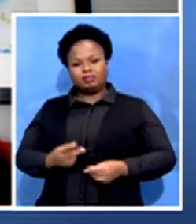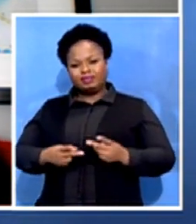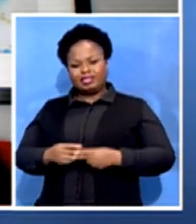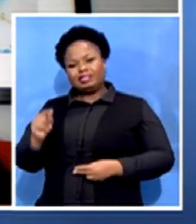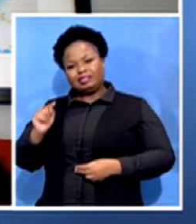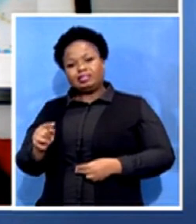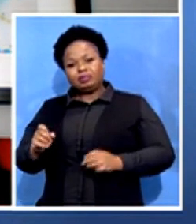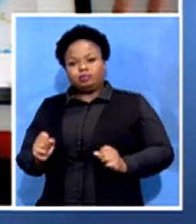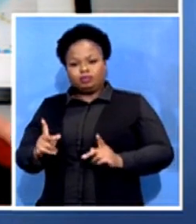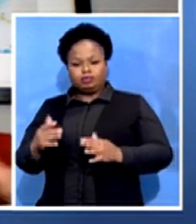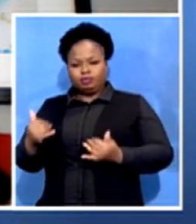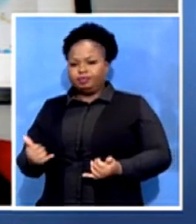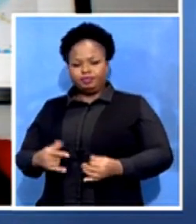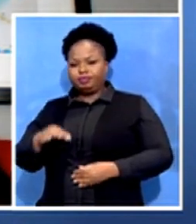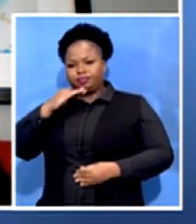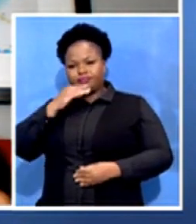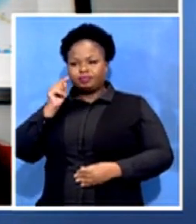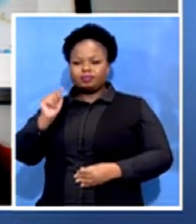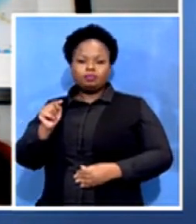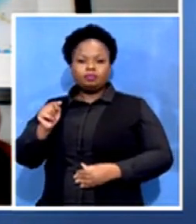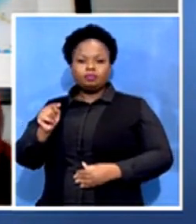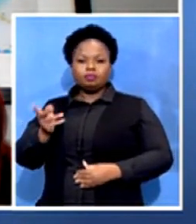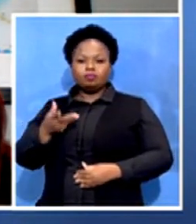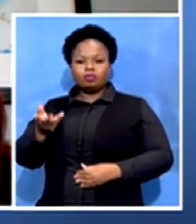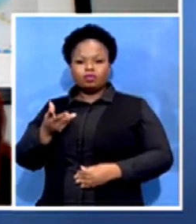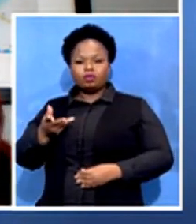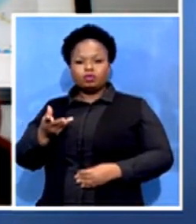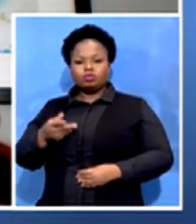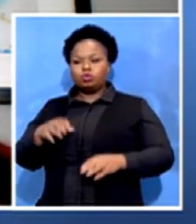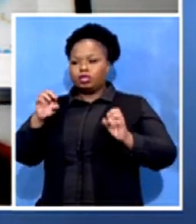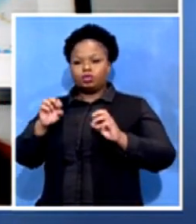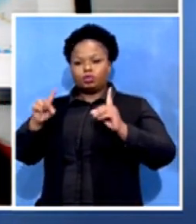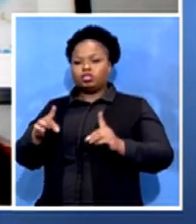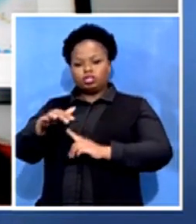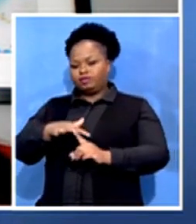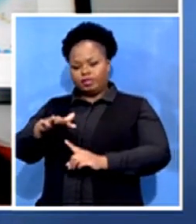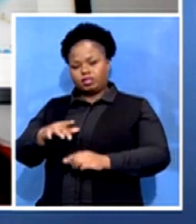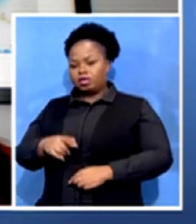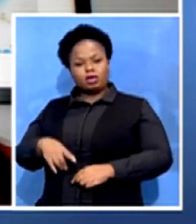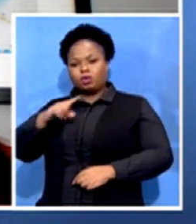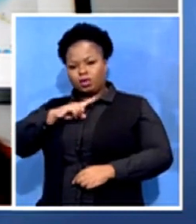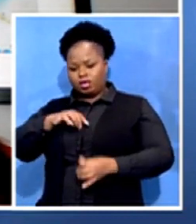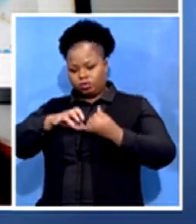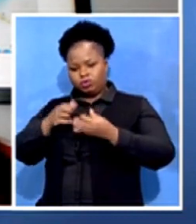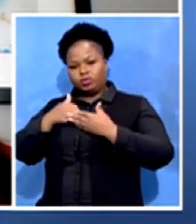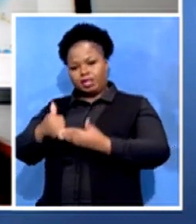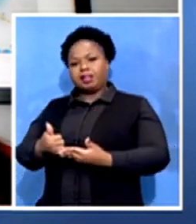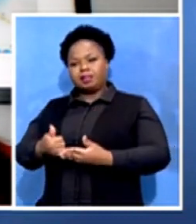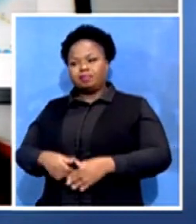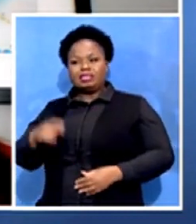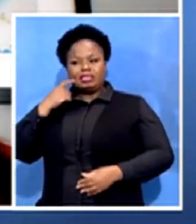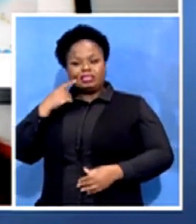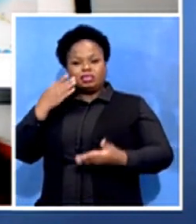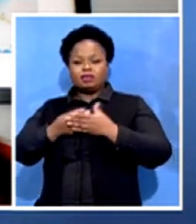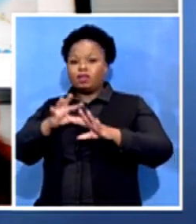away the whole education field. It's actually to assist it. Right. To reinforce what they're learning in class. So